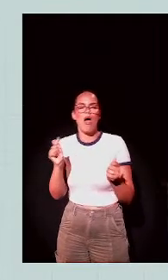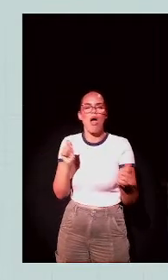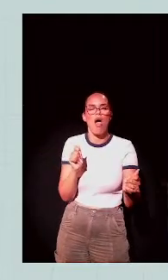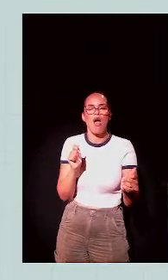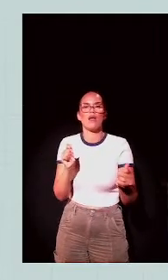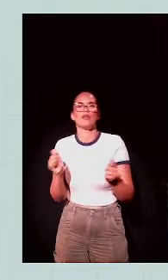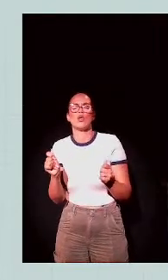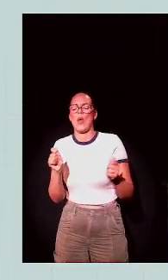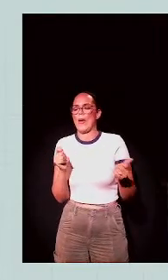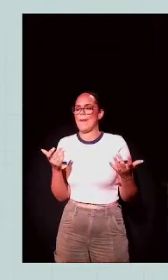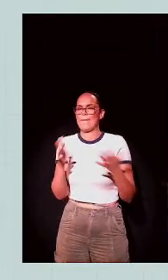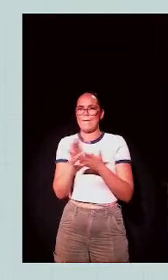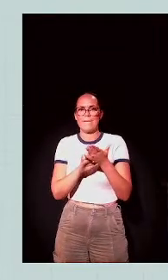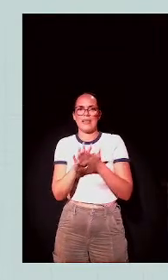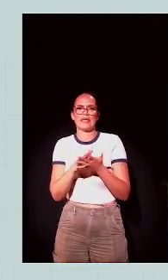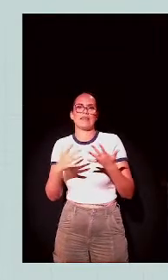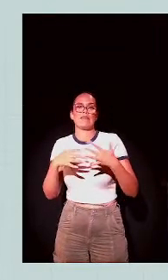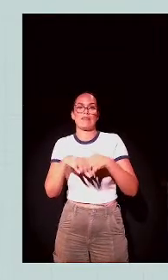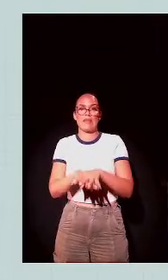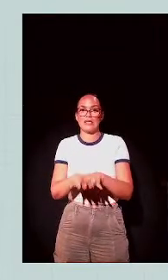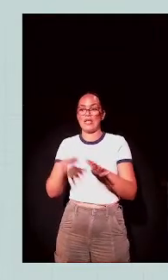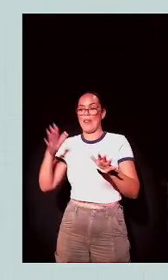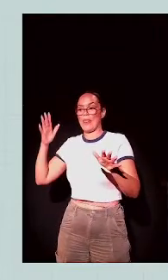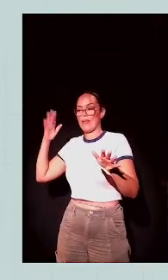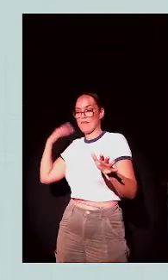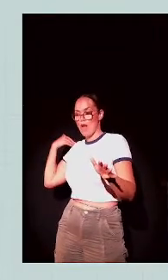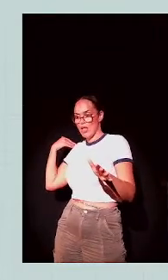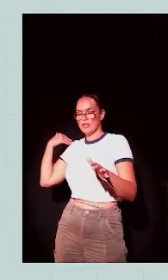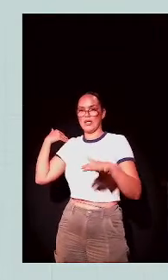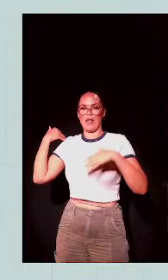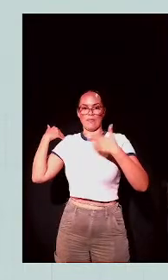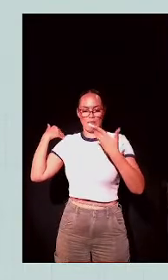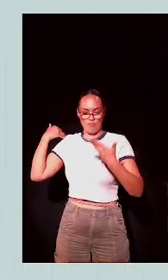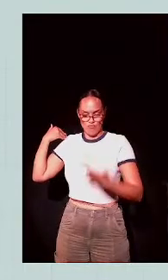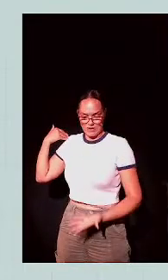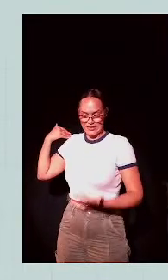this mixture of the past and the present, or the present